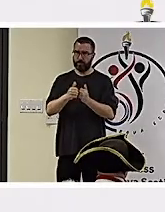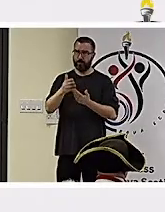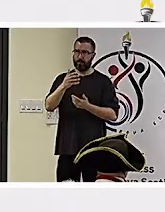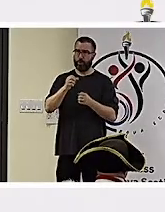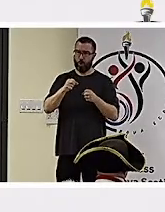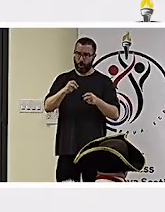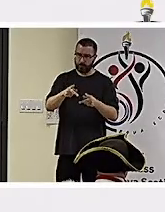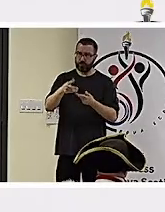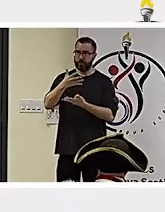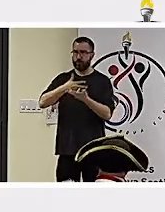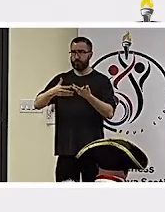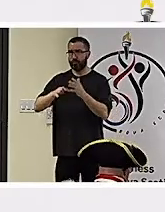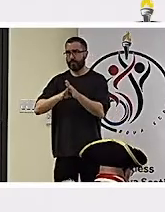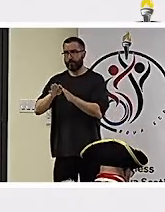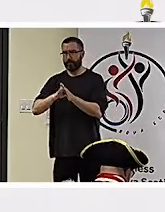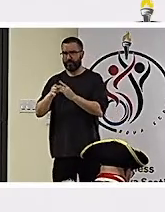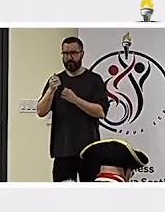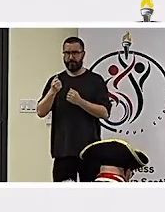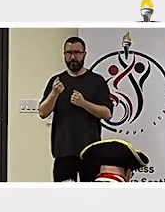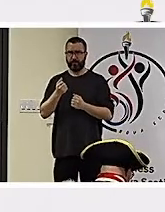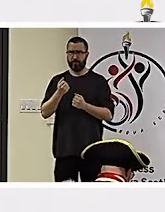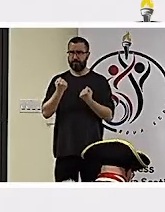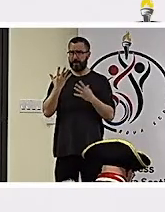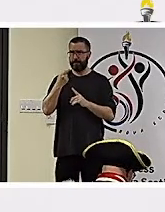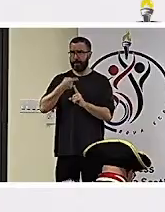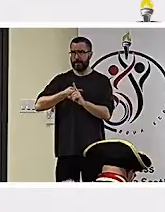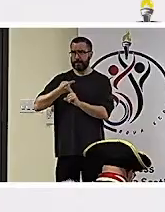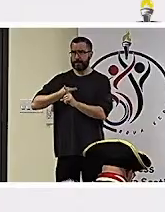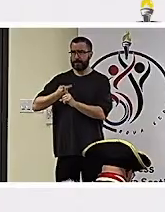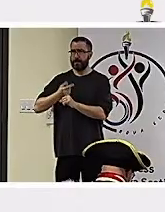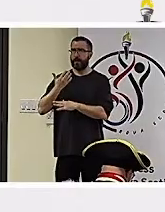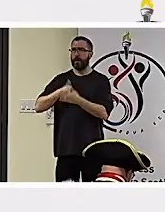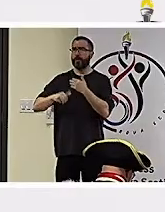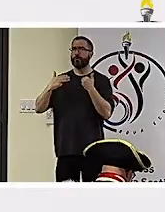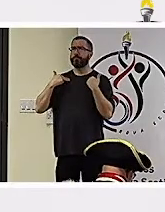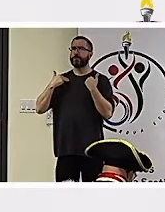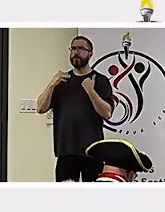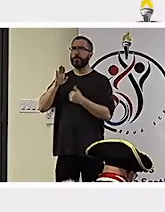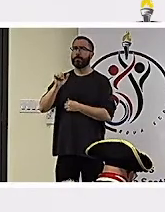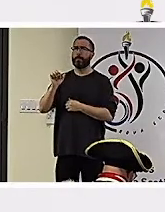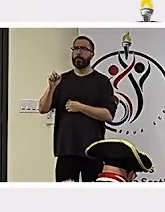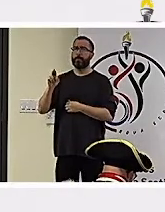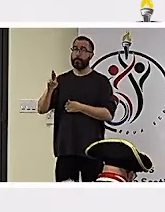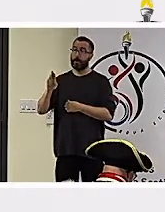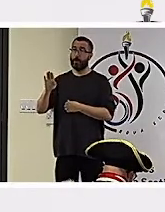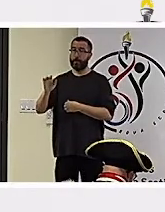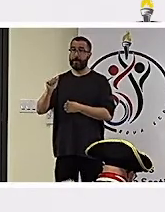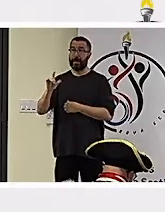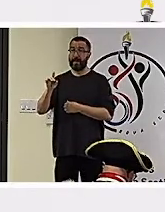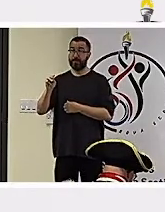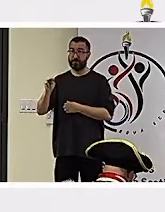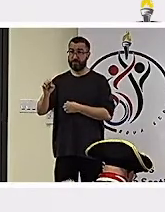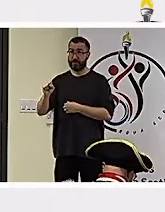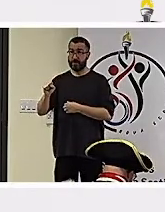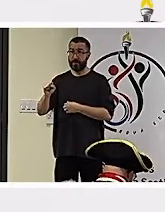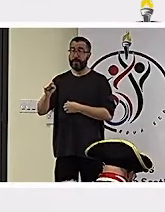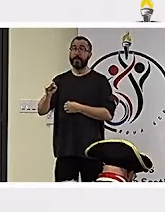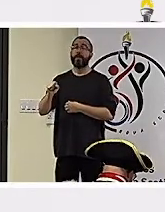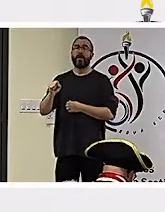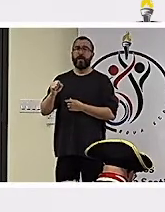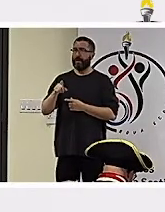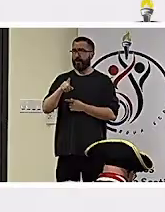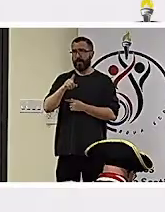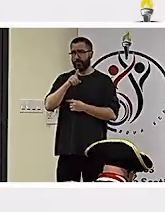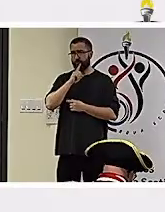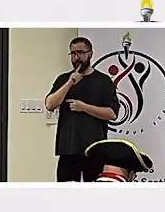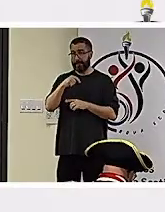Development for a number of months under Minister Barb Adams and really have the time and,